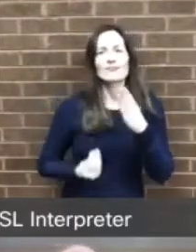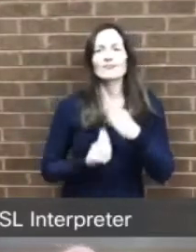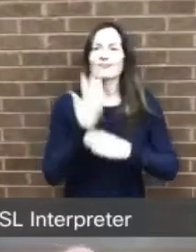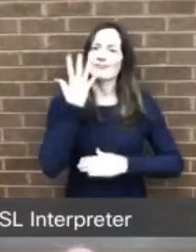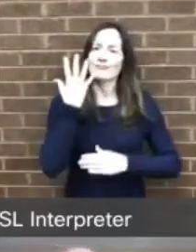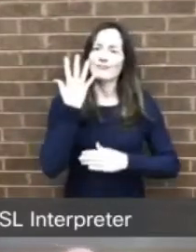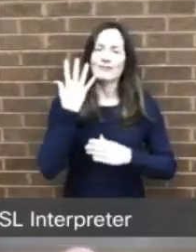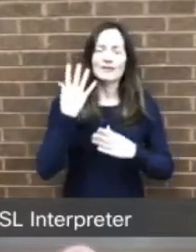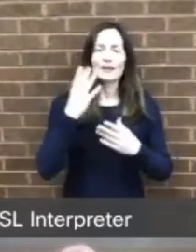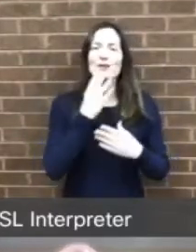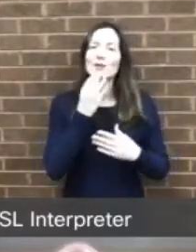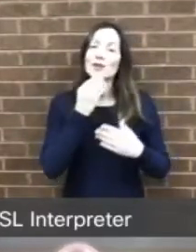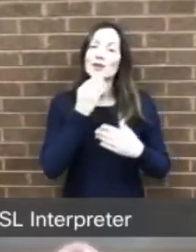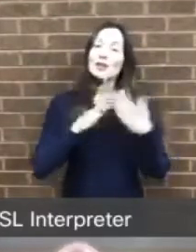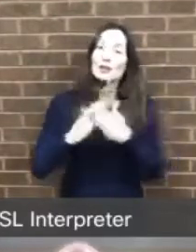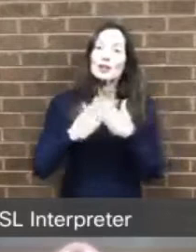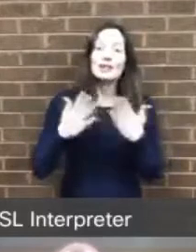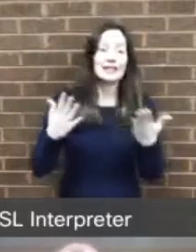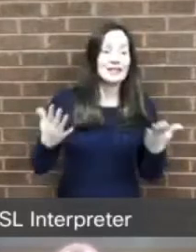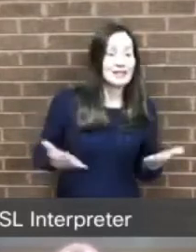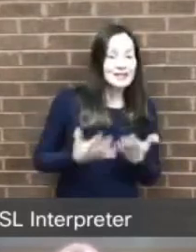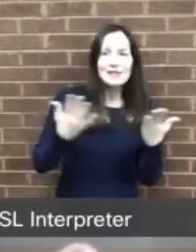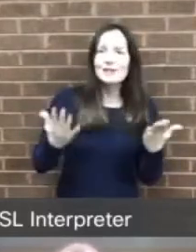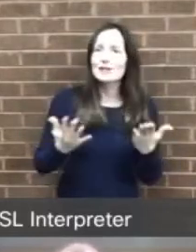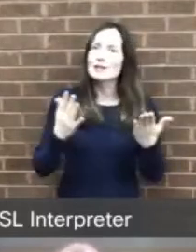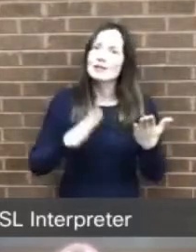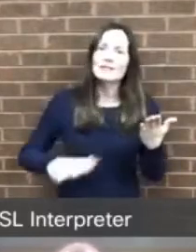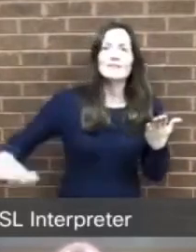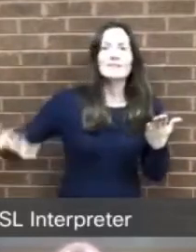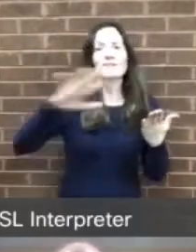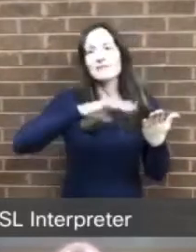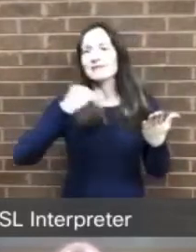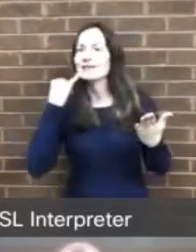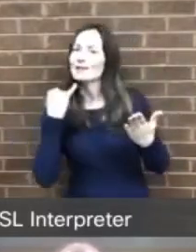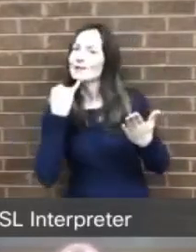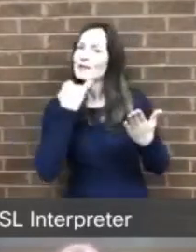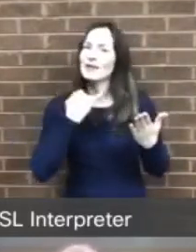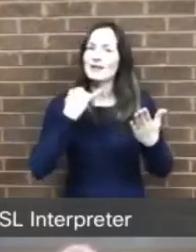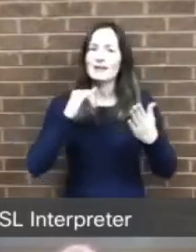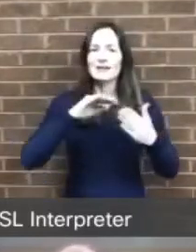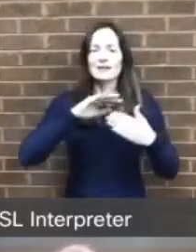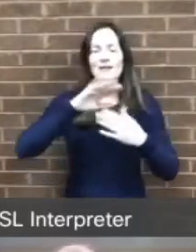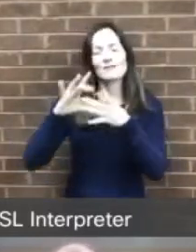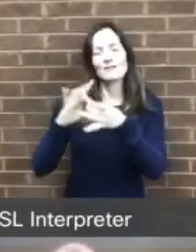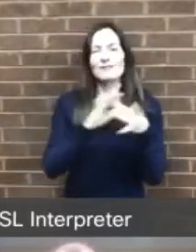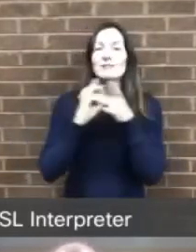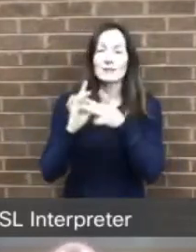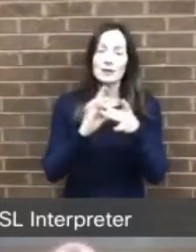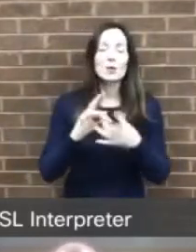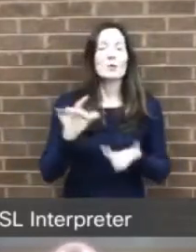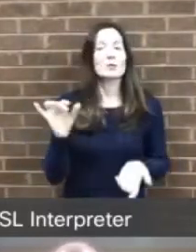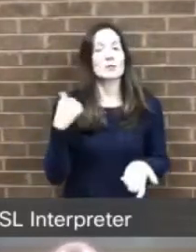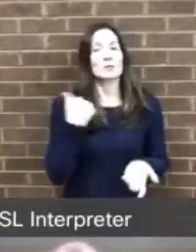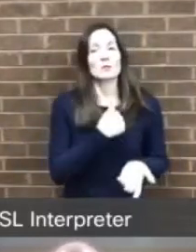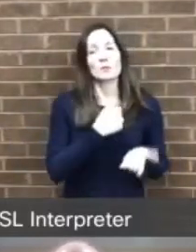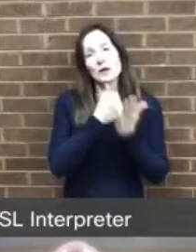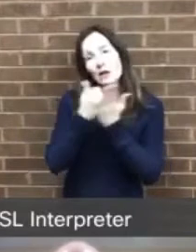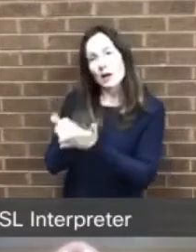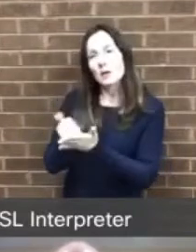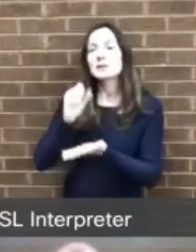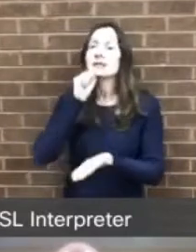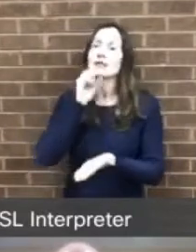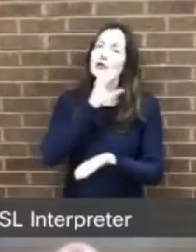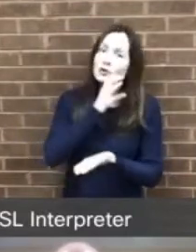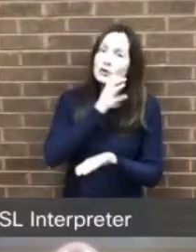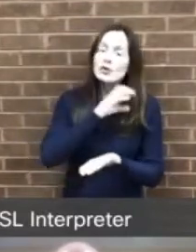our annual campaign, we raise and allocate funds to provide for those in need, including seniors, the homebound, the unemployed,